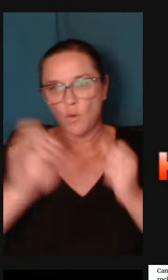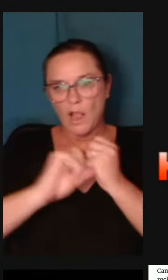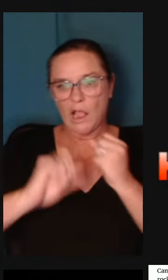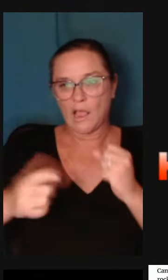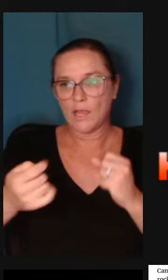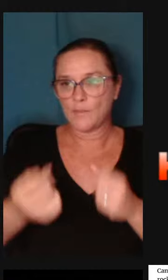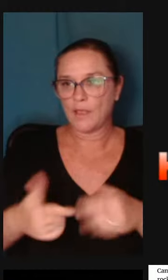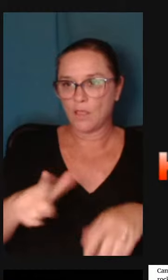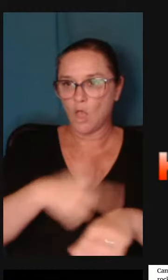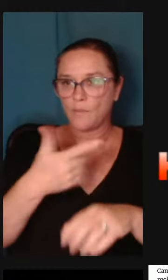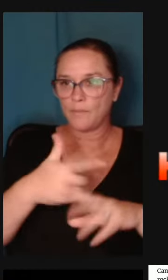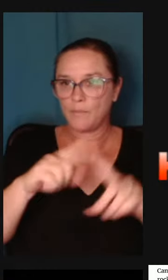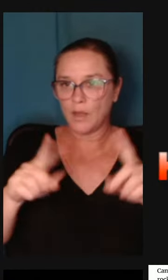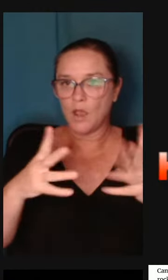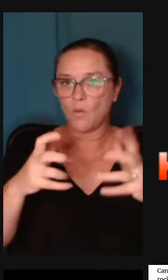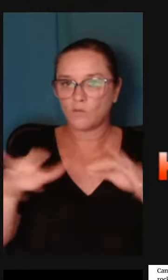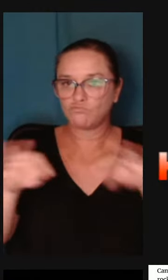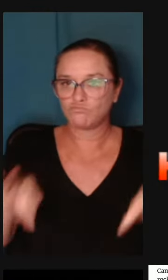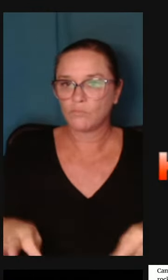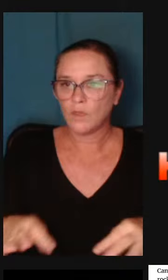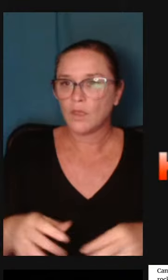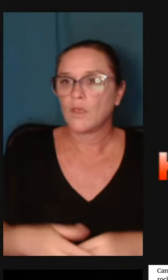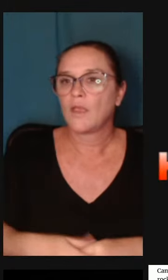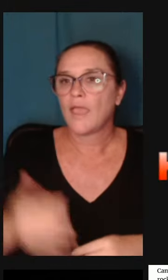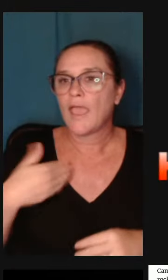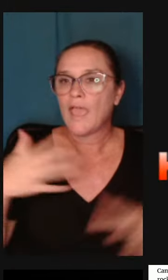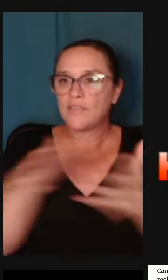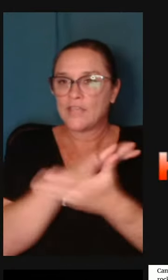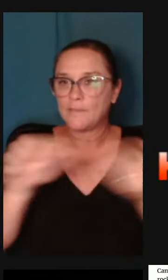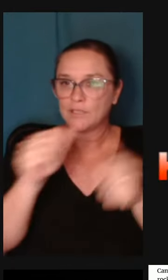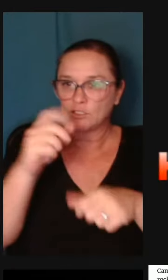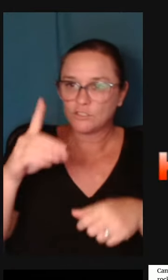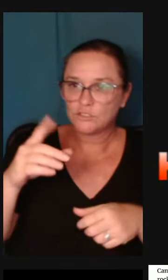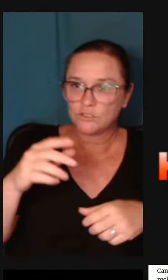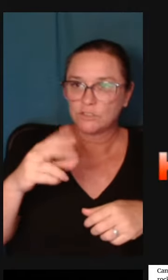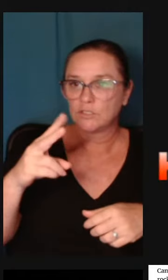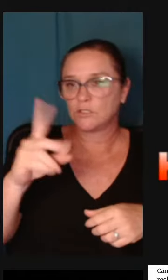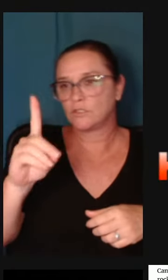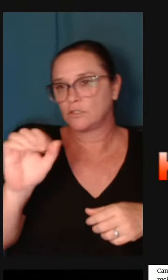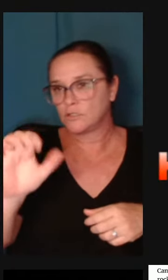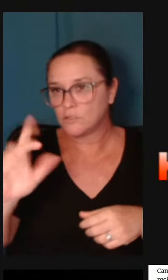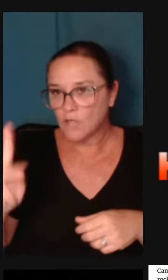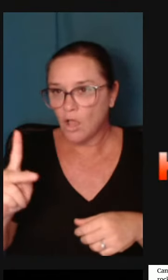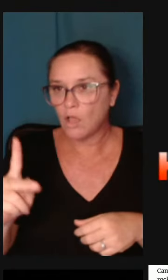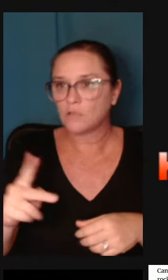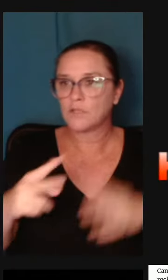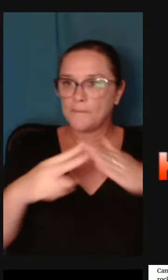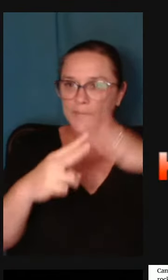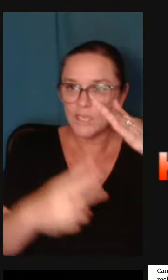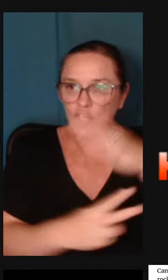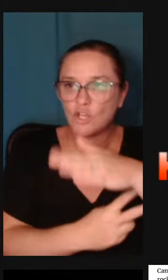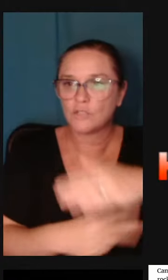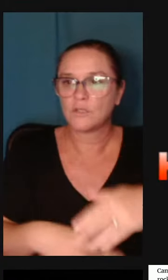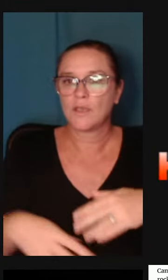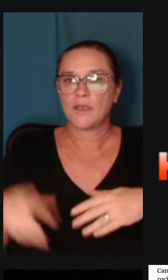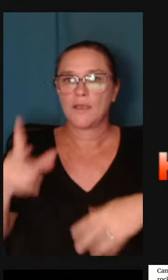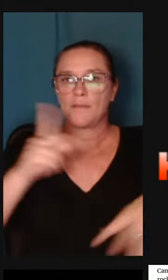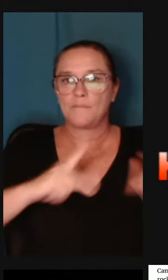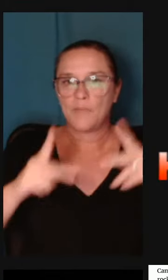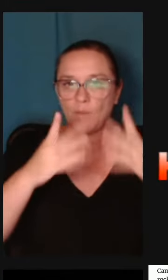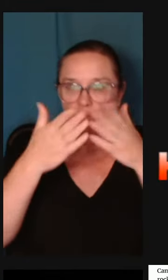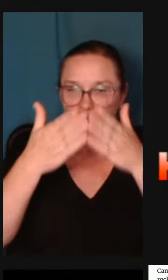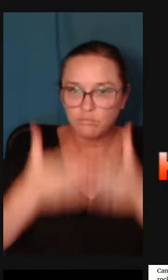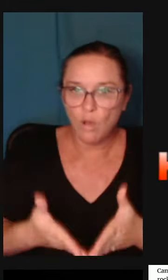piers, stranded and sunk boats, demolished homes and businesses in Punalu'u, flooded LE Drive in Kona,